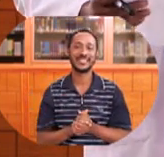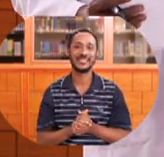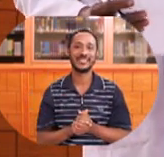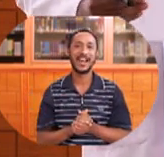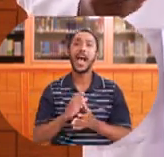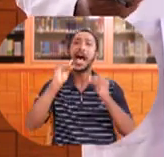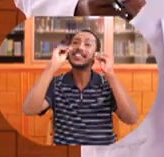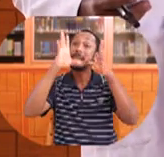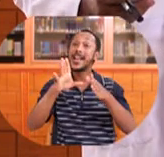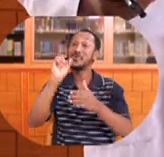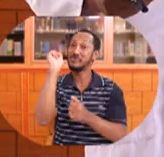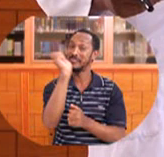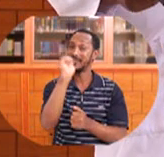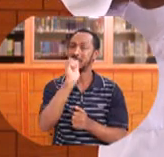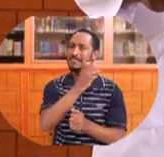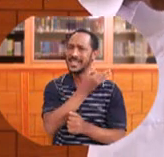What is air pollution?